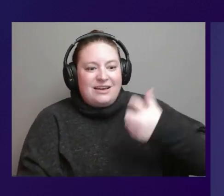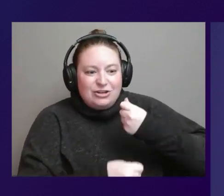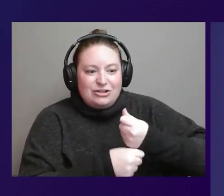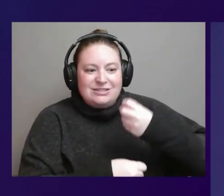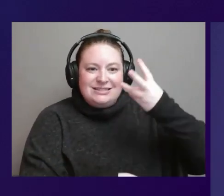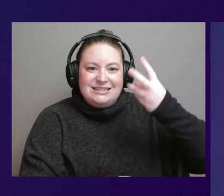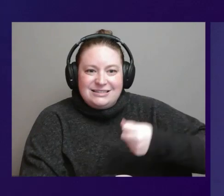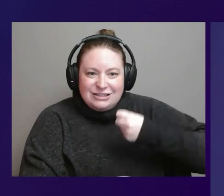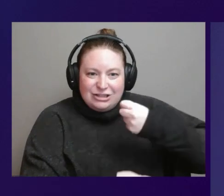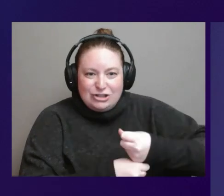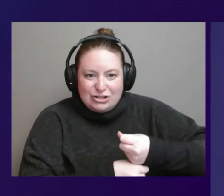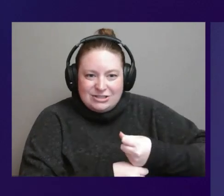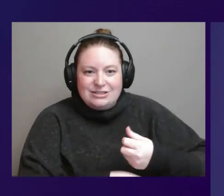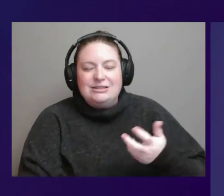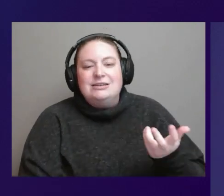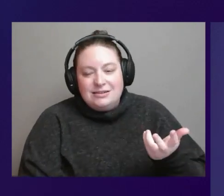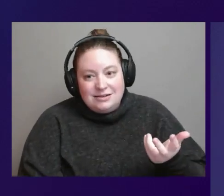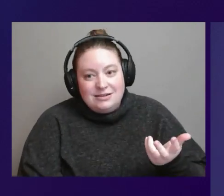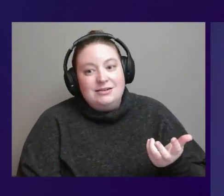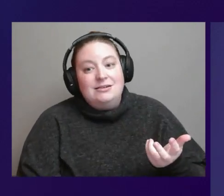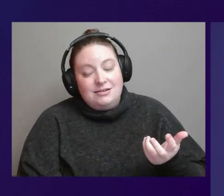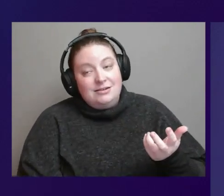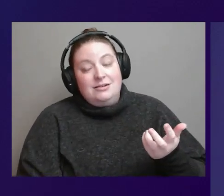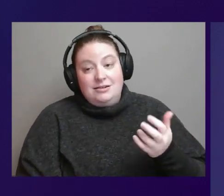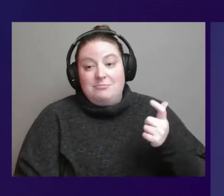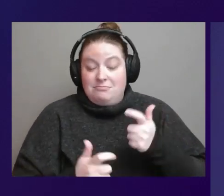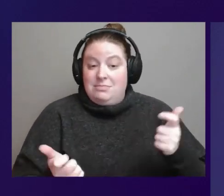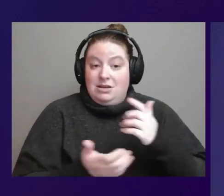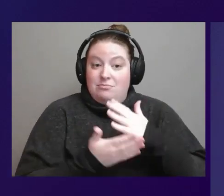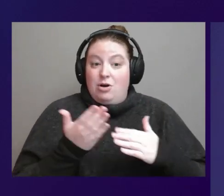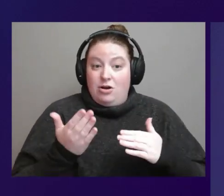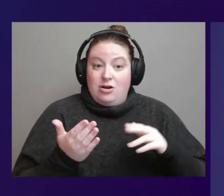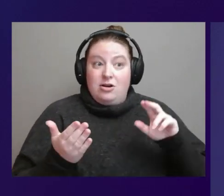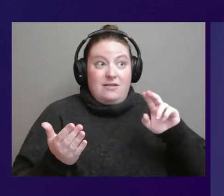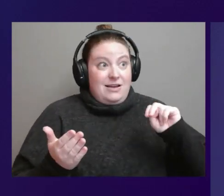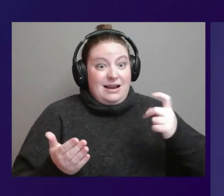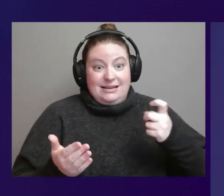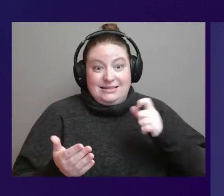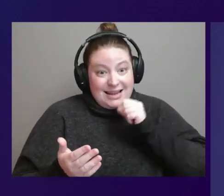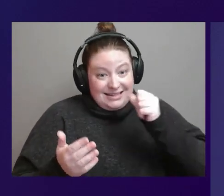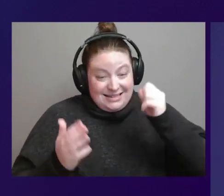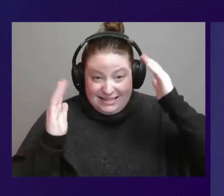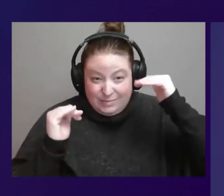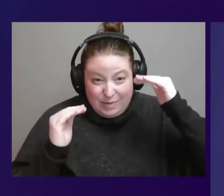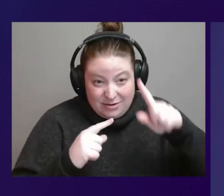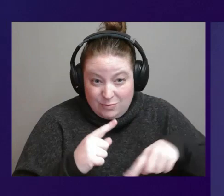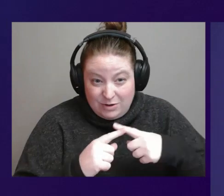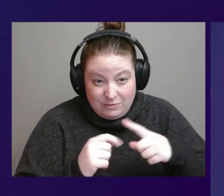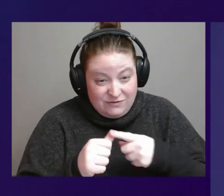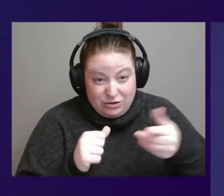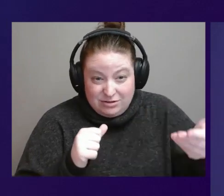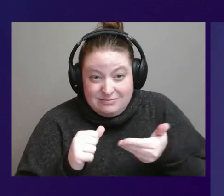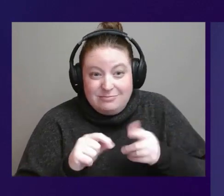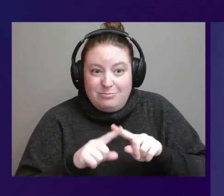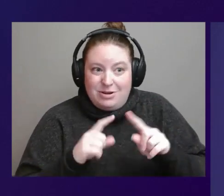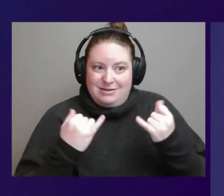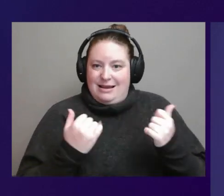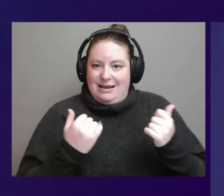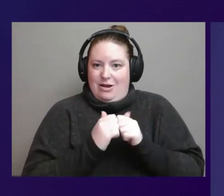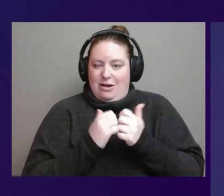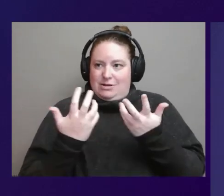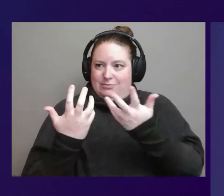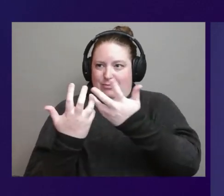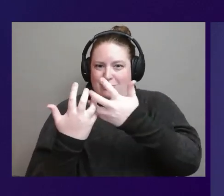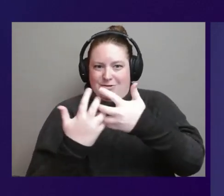part of AWS that I didn't anticipate when it was first introduced. And to see how it's molding into the ecosystem, I'm really excited about how it's